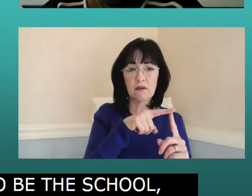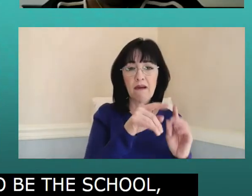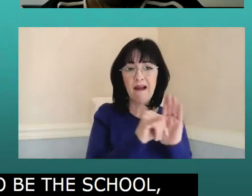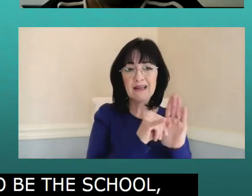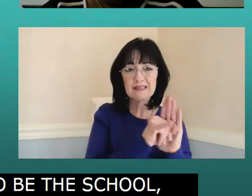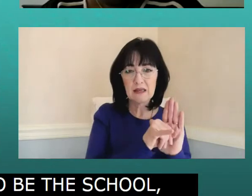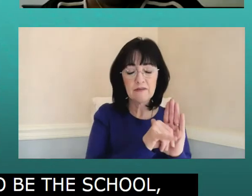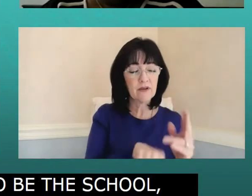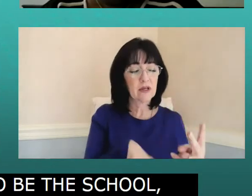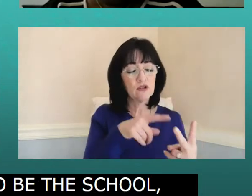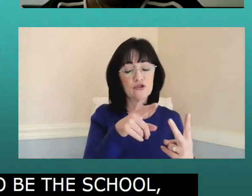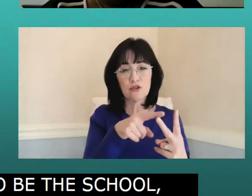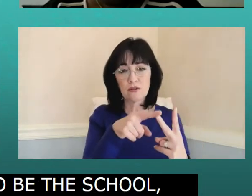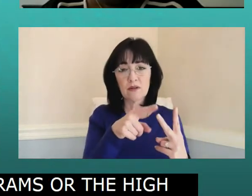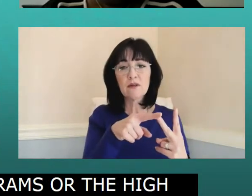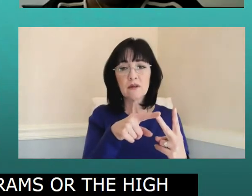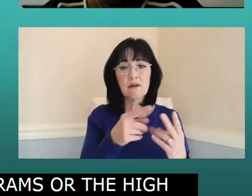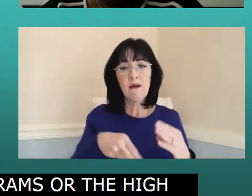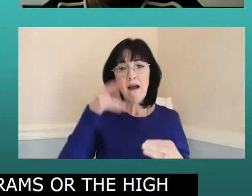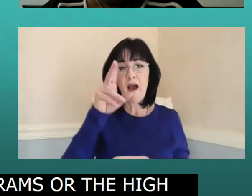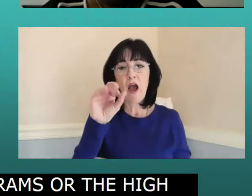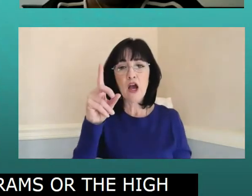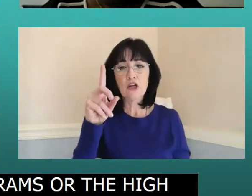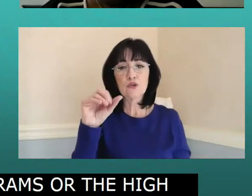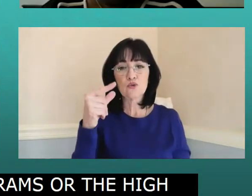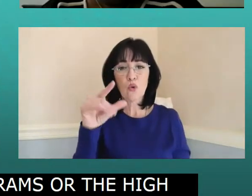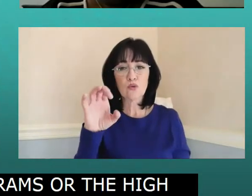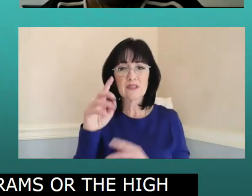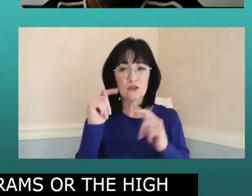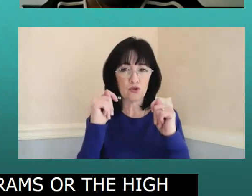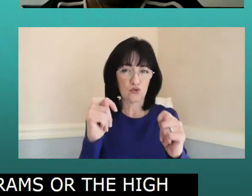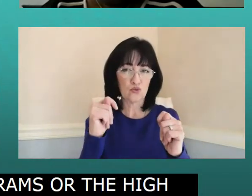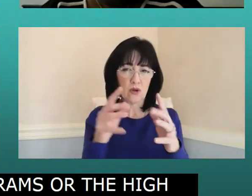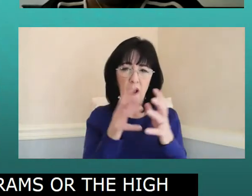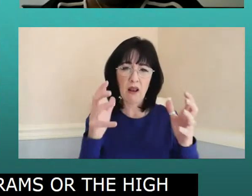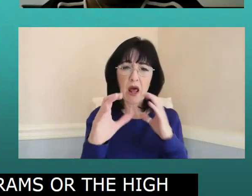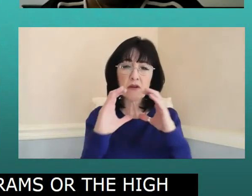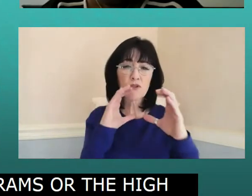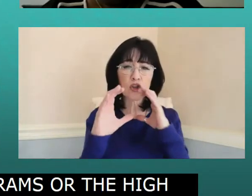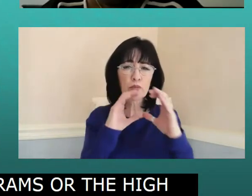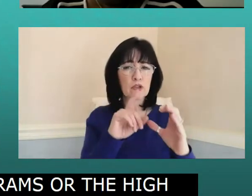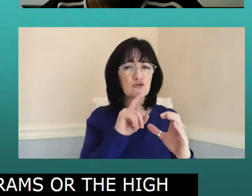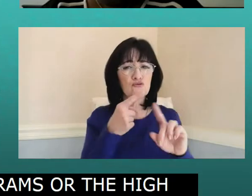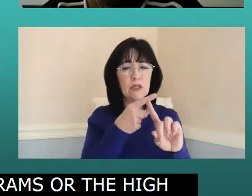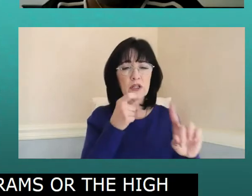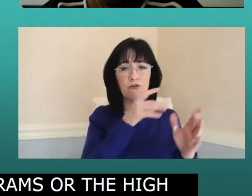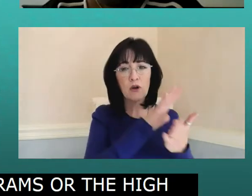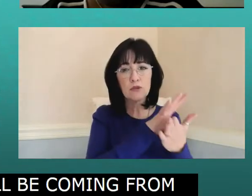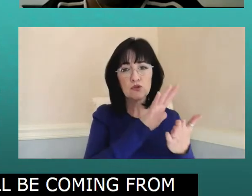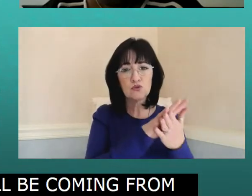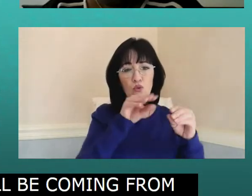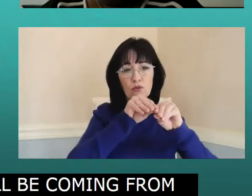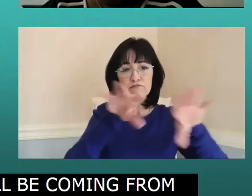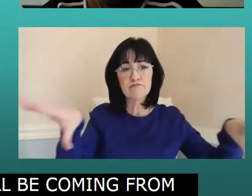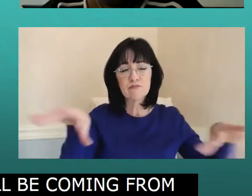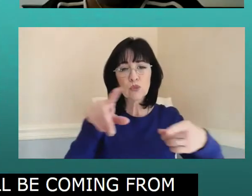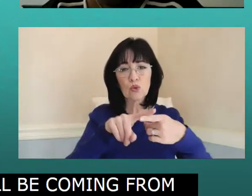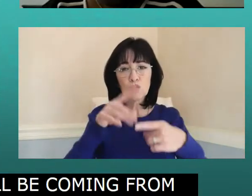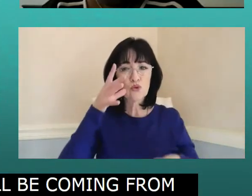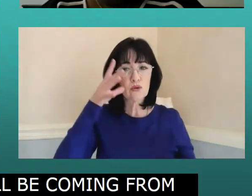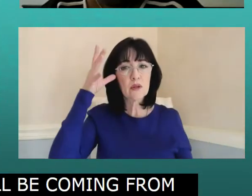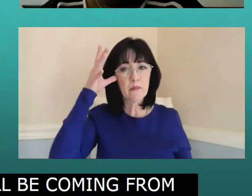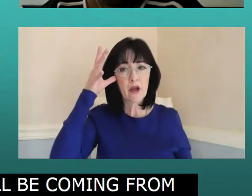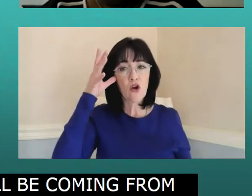tutoring. A lot of communication will be coming from schools to parents as we close out the final weeks of this school